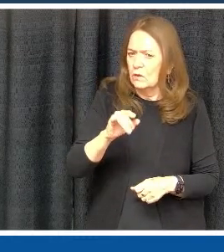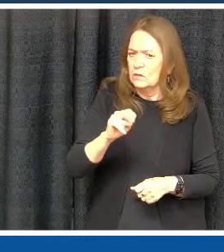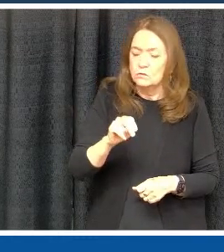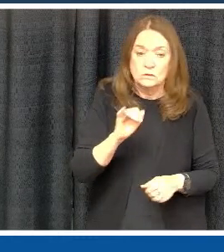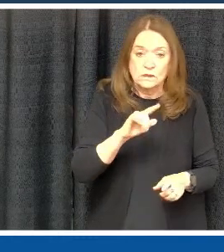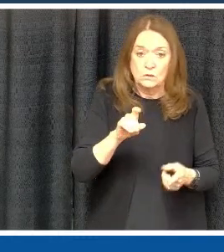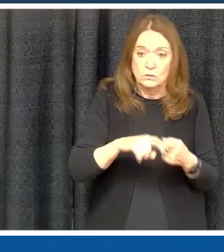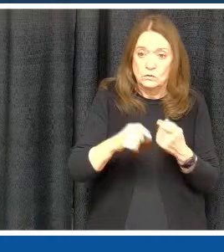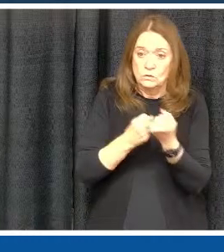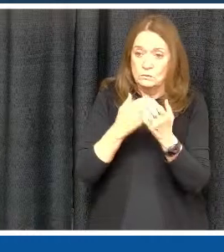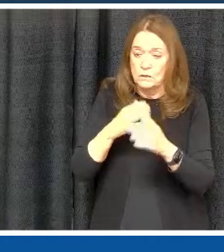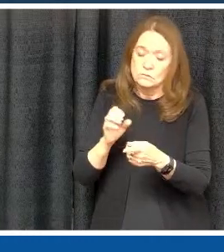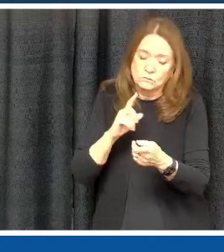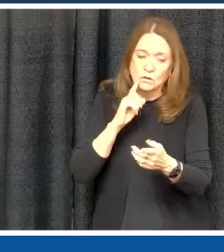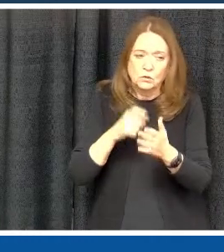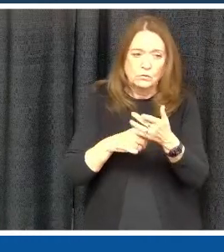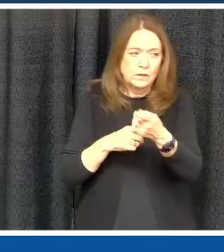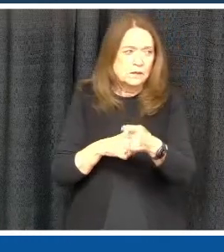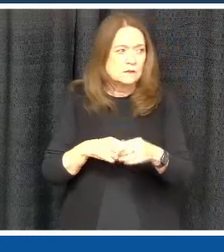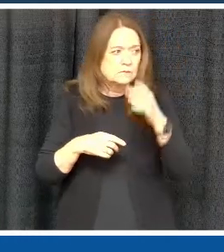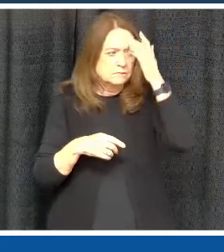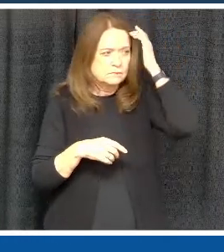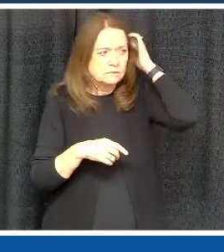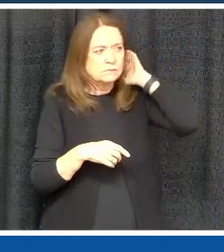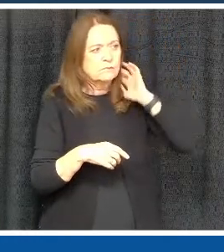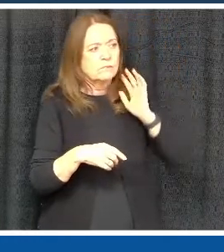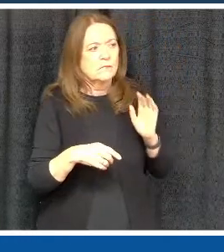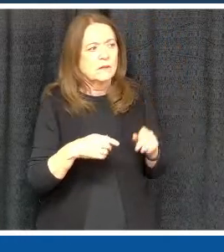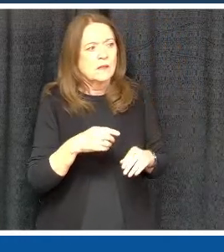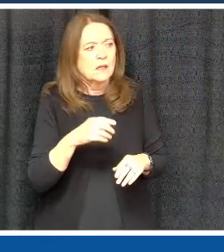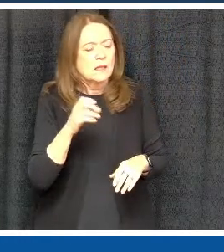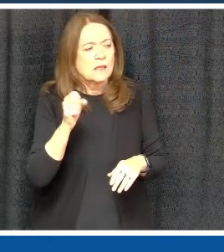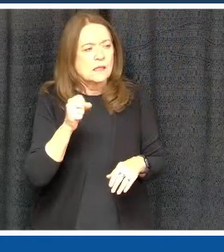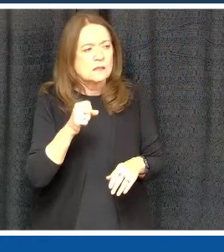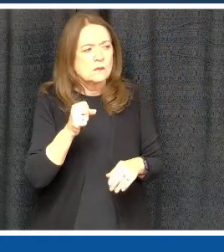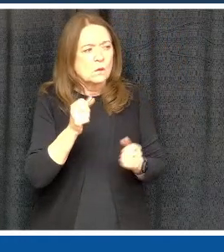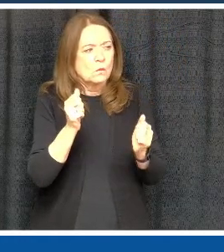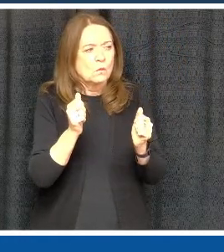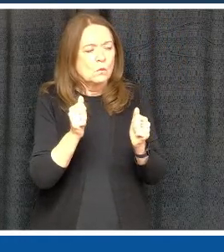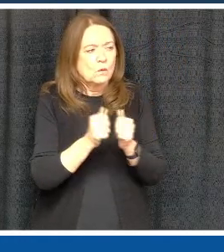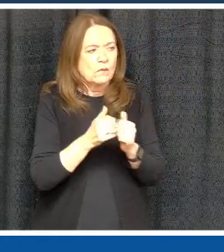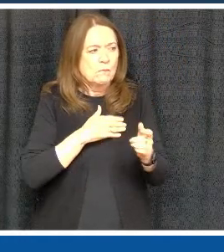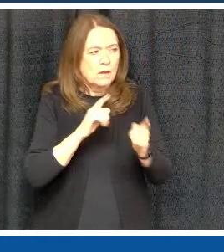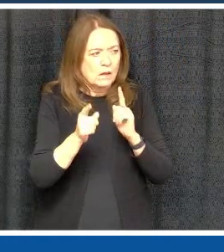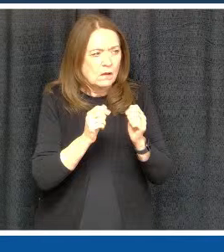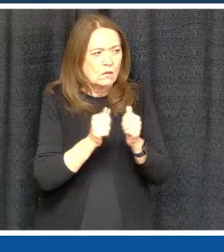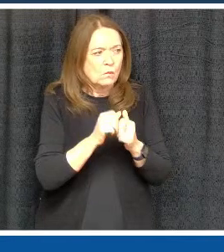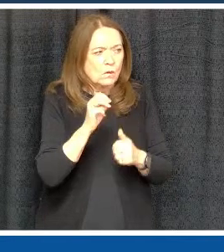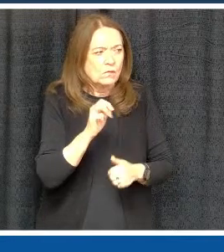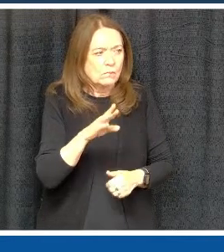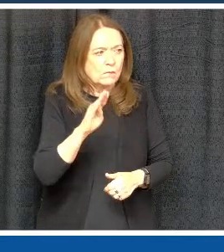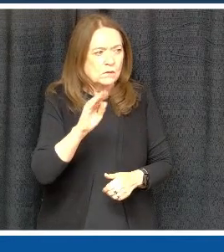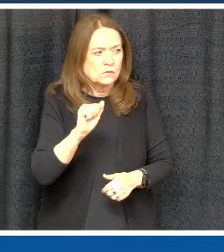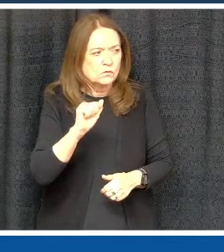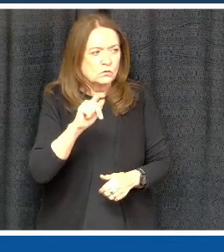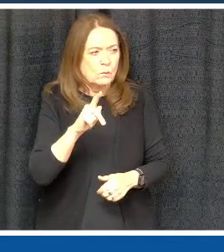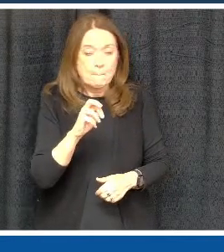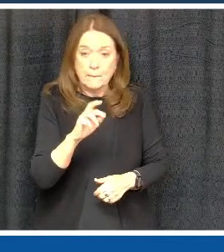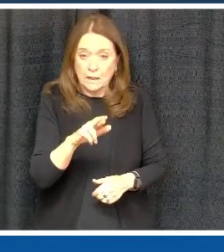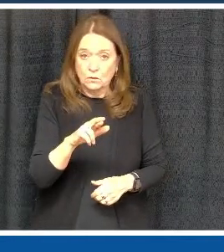sponsor? To the sponsor. You're recognized, Councilperson Lovato. Thank you. So, with my conversations with Mr. Baker, he felt